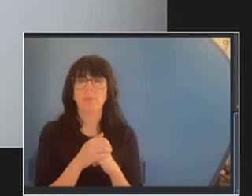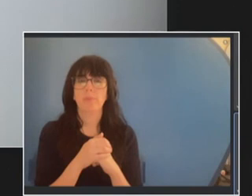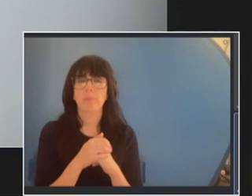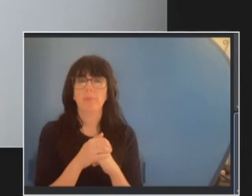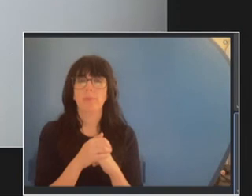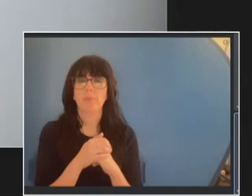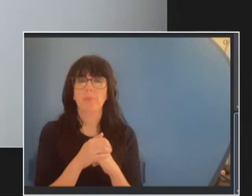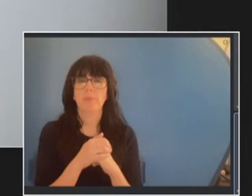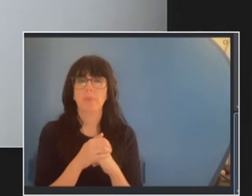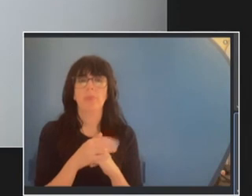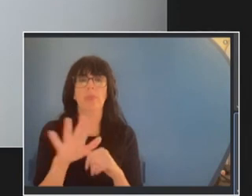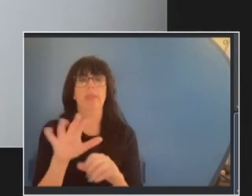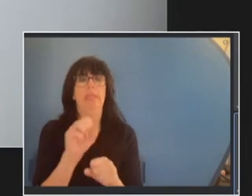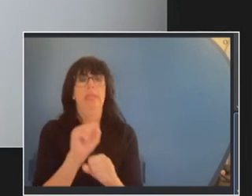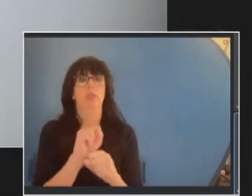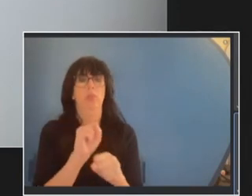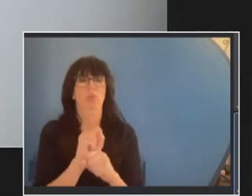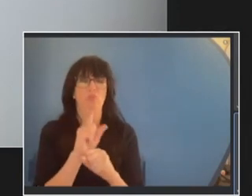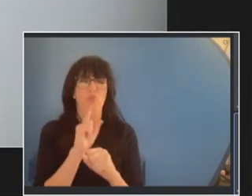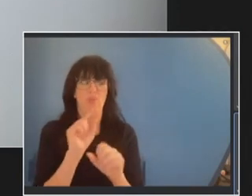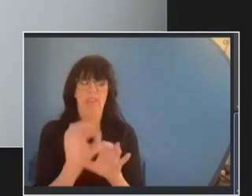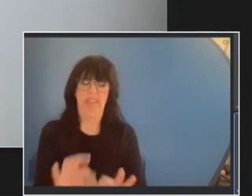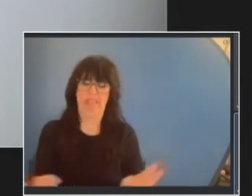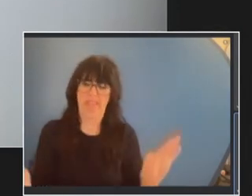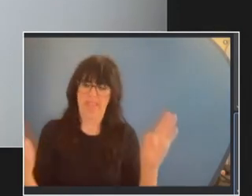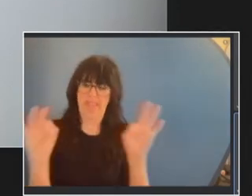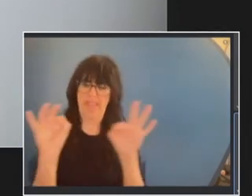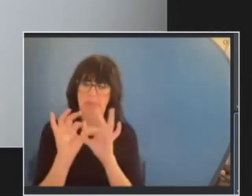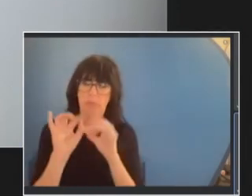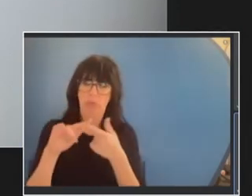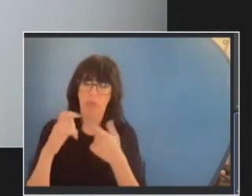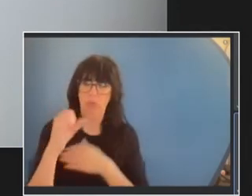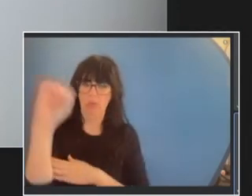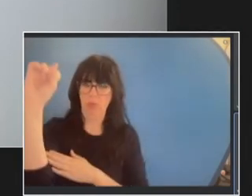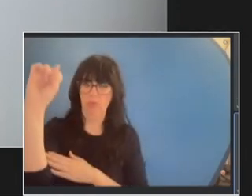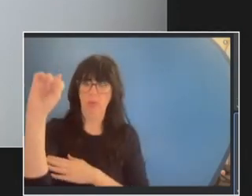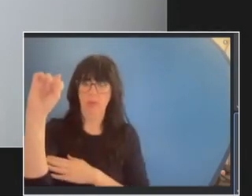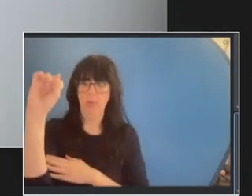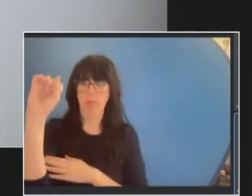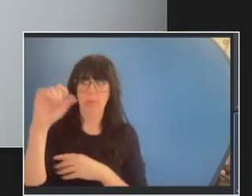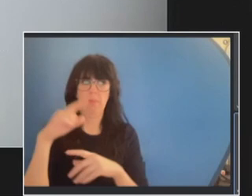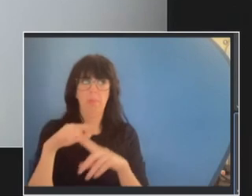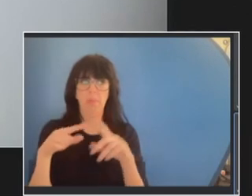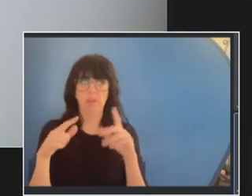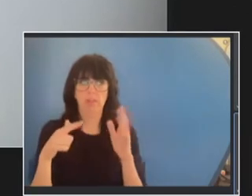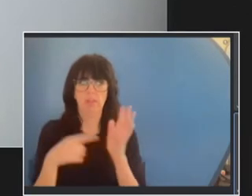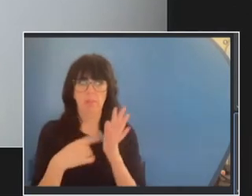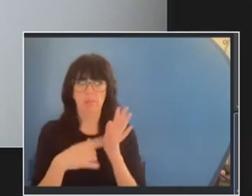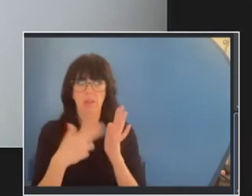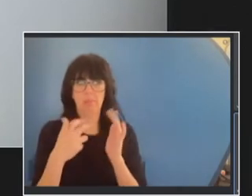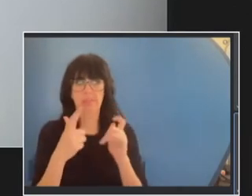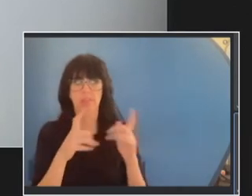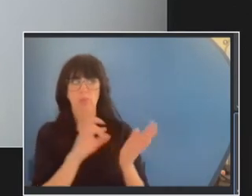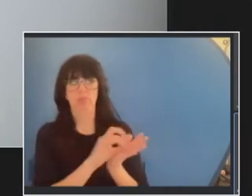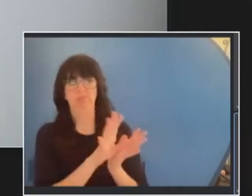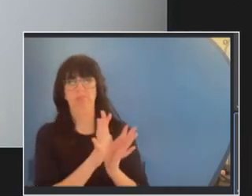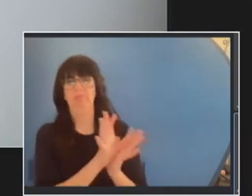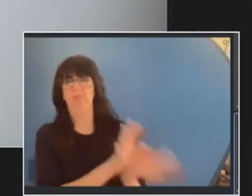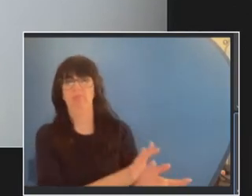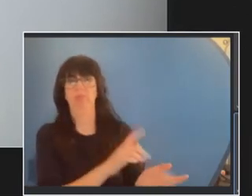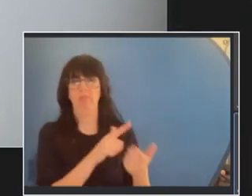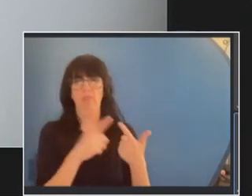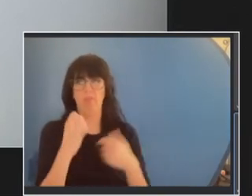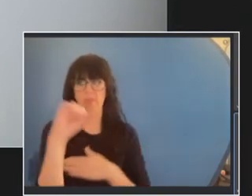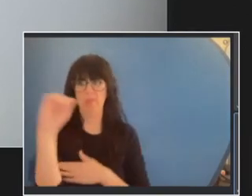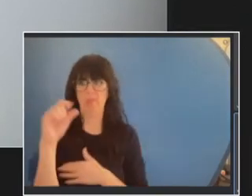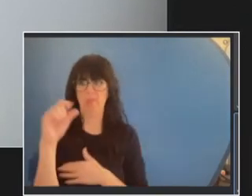his work was so essential to the movement, yet he at various times he was ostracized from the movement, was just very, very sad to